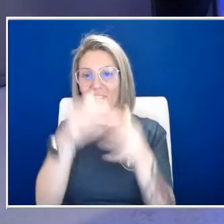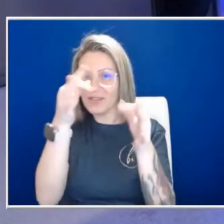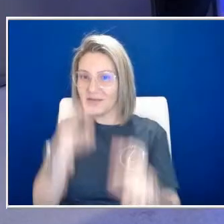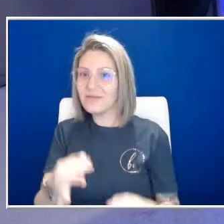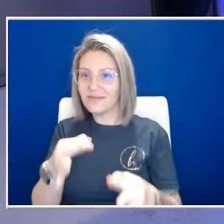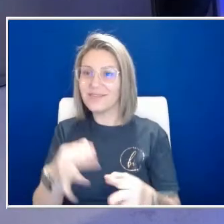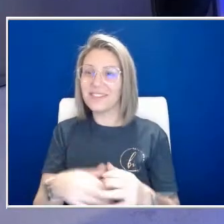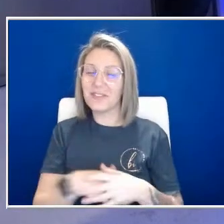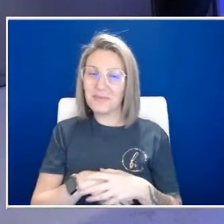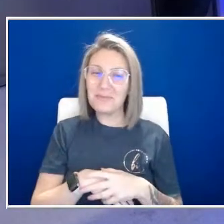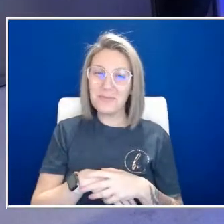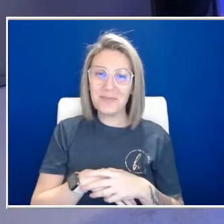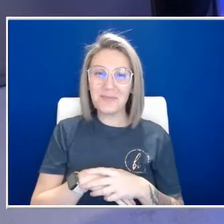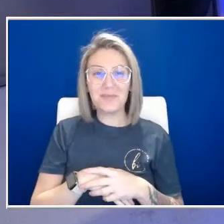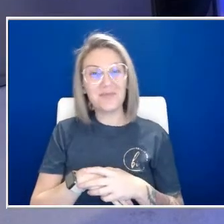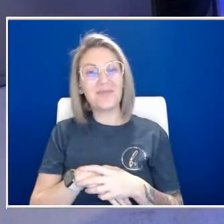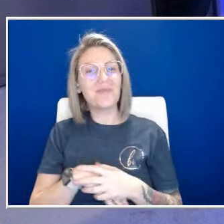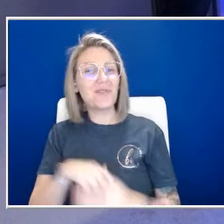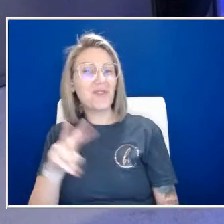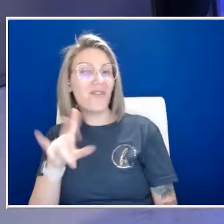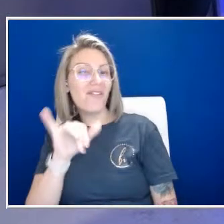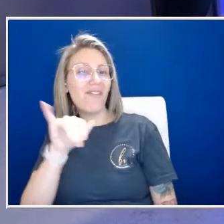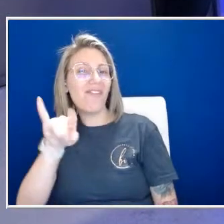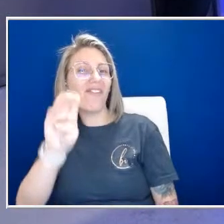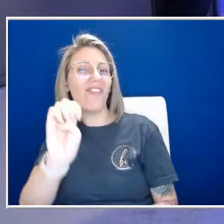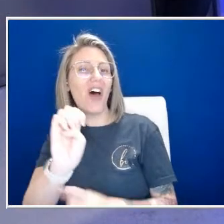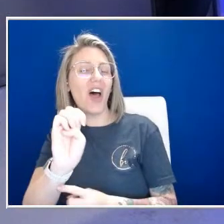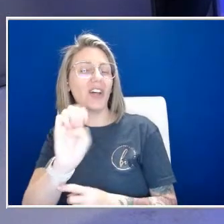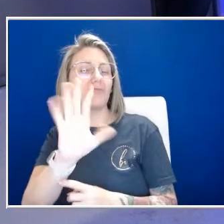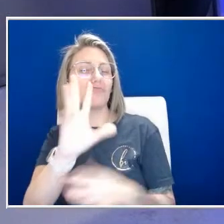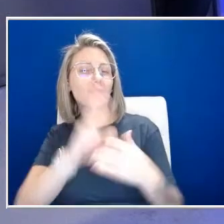So Vani, what do you want folks to take away from your story?